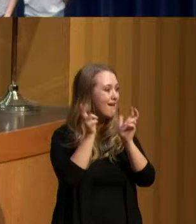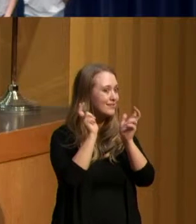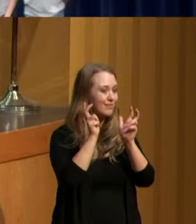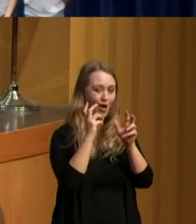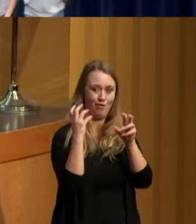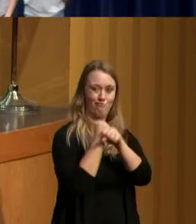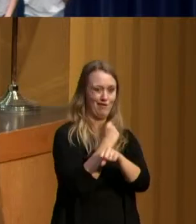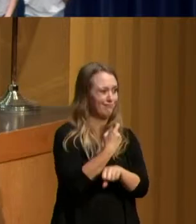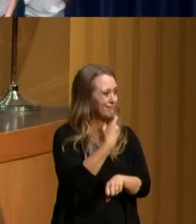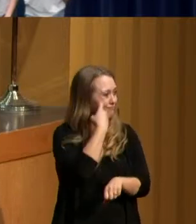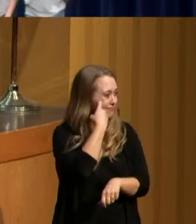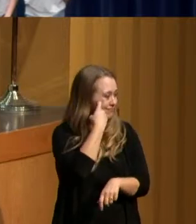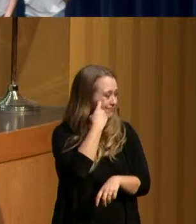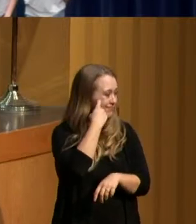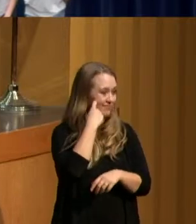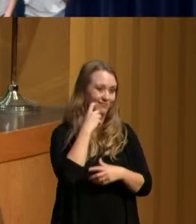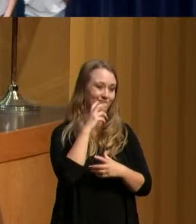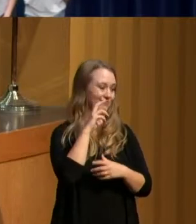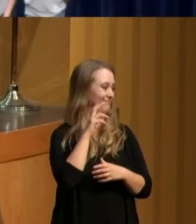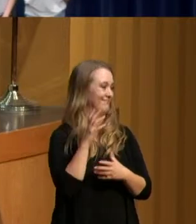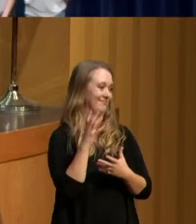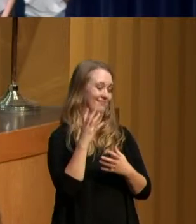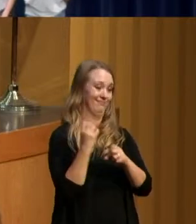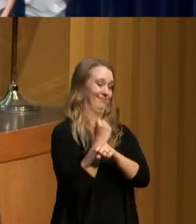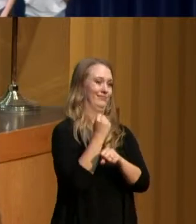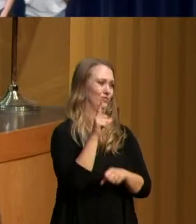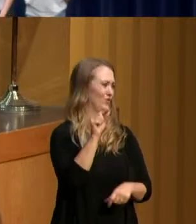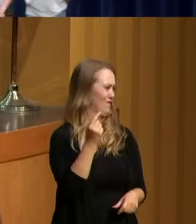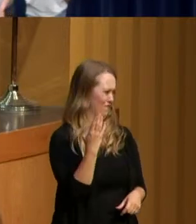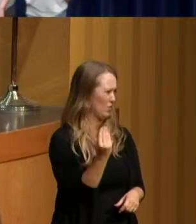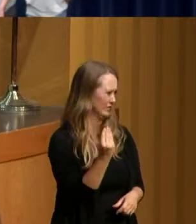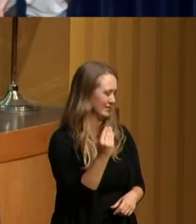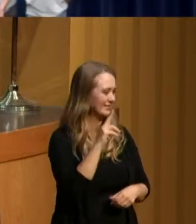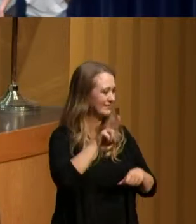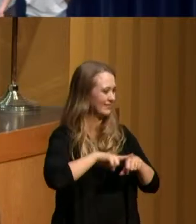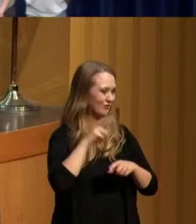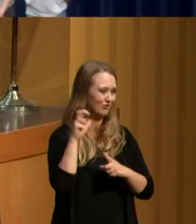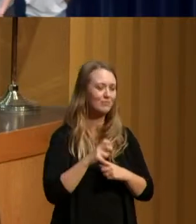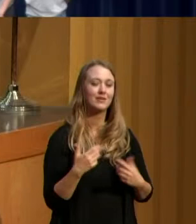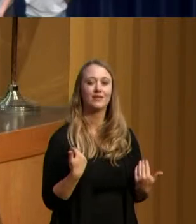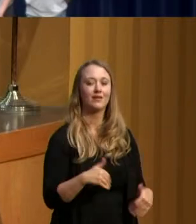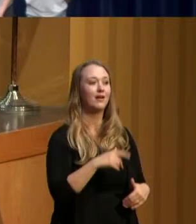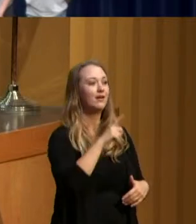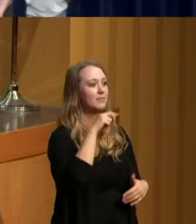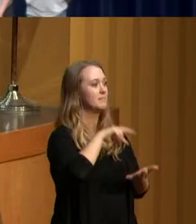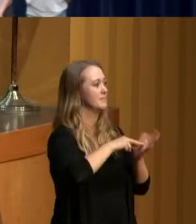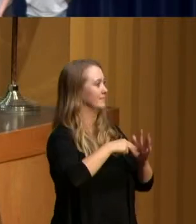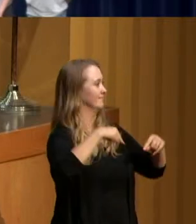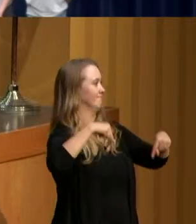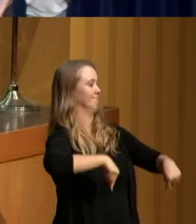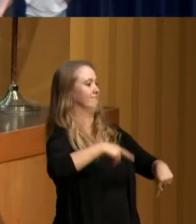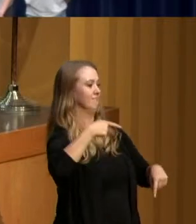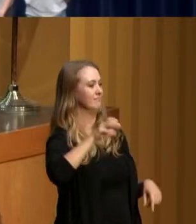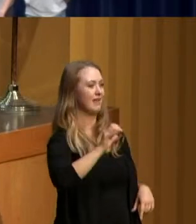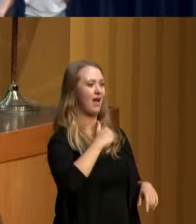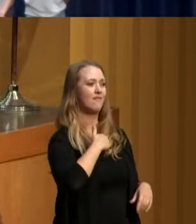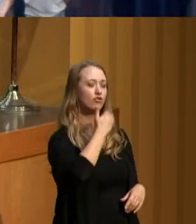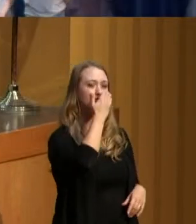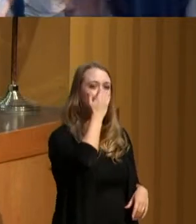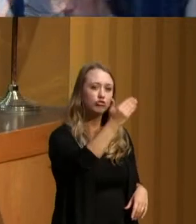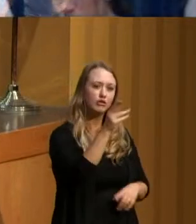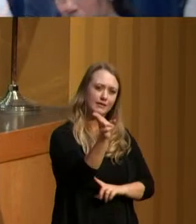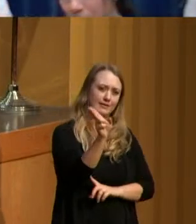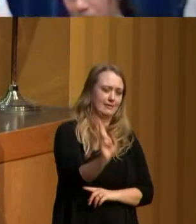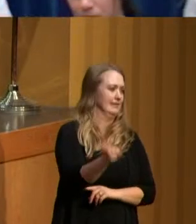most recent national championship in 2014. It's just a great caliber of athletics tradition and